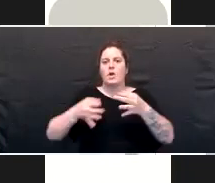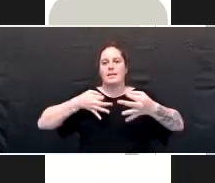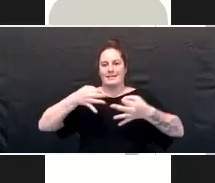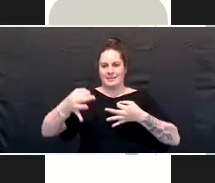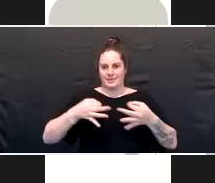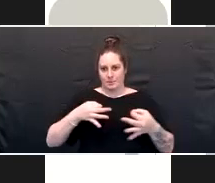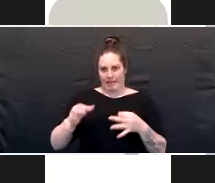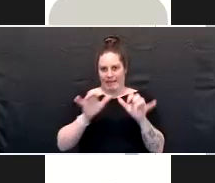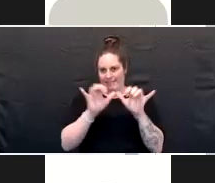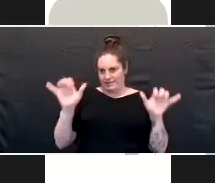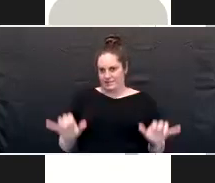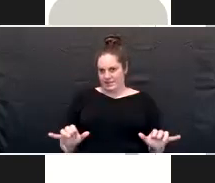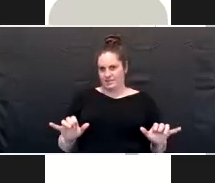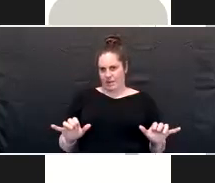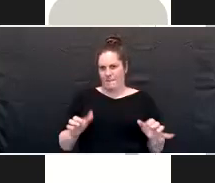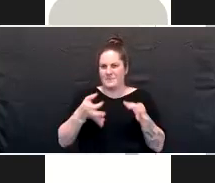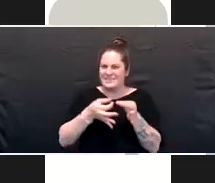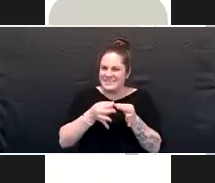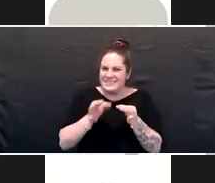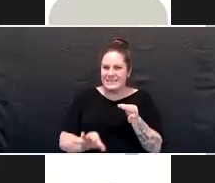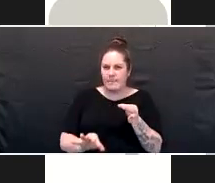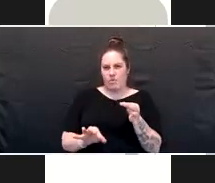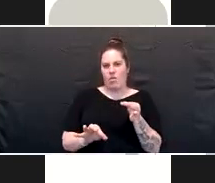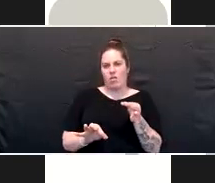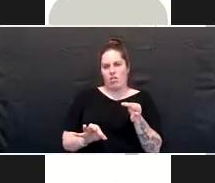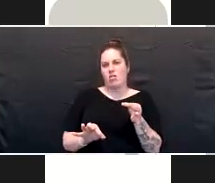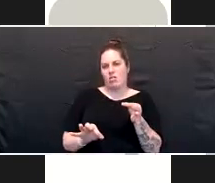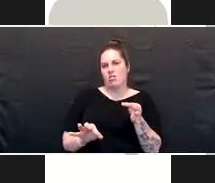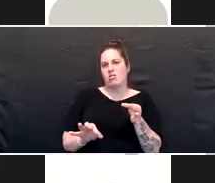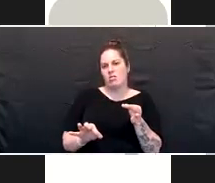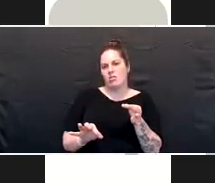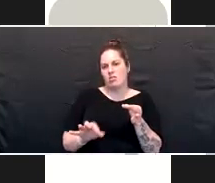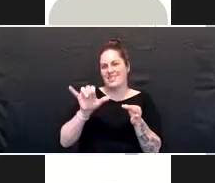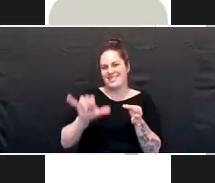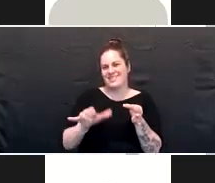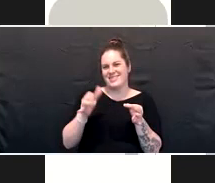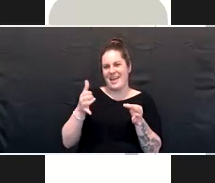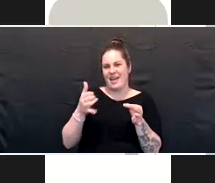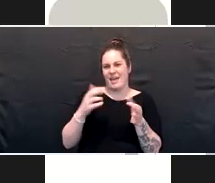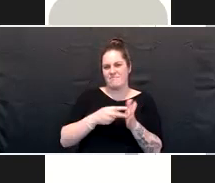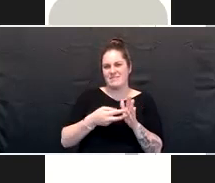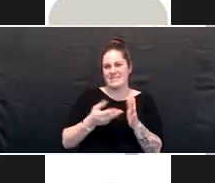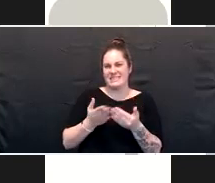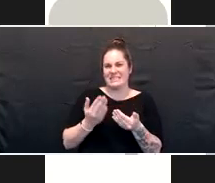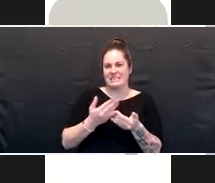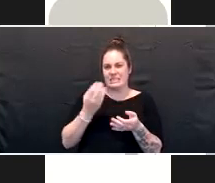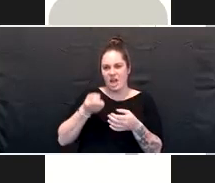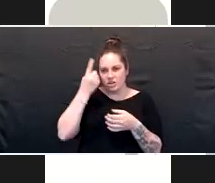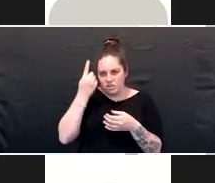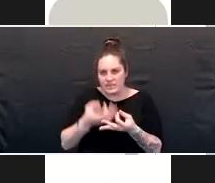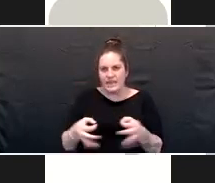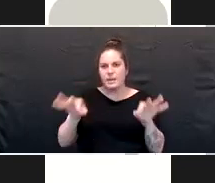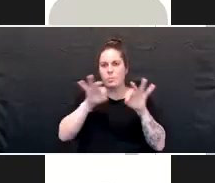modeling a simplified version of the system so that we can get at some key ideas regarding the system.